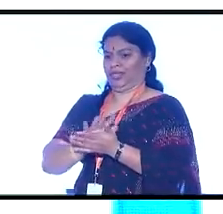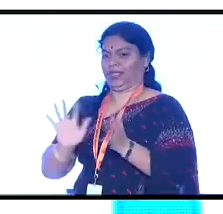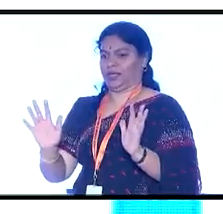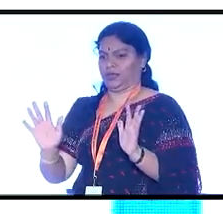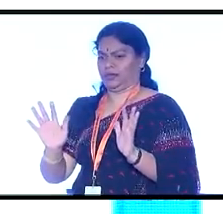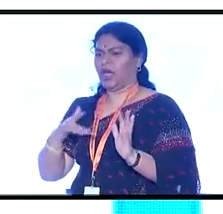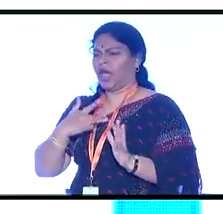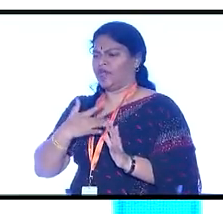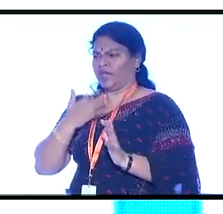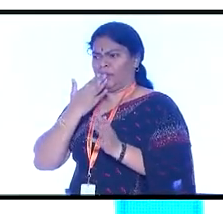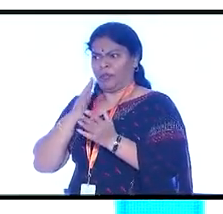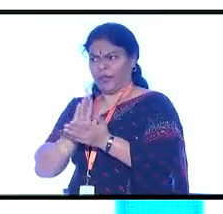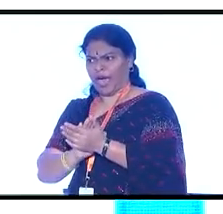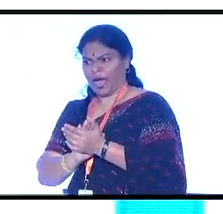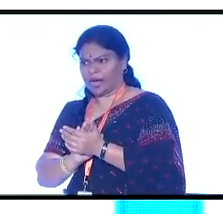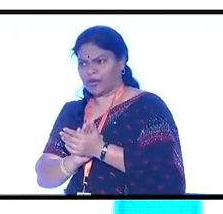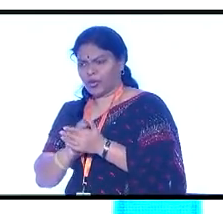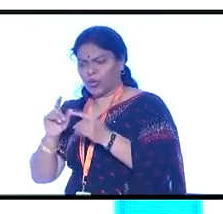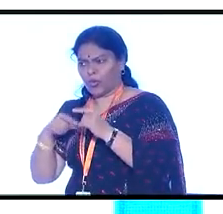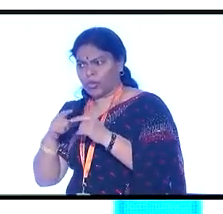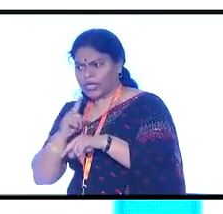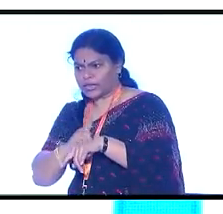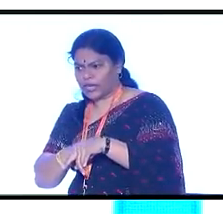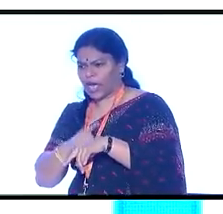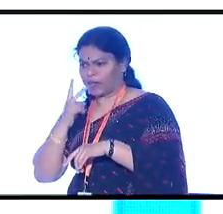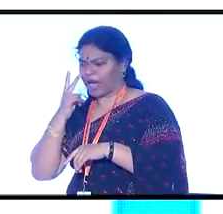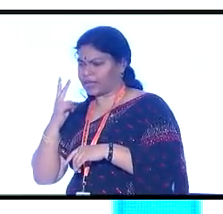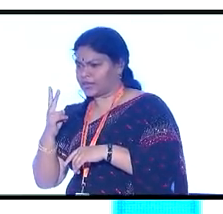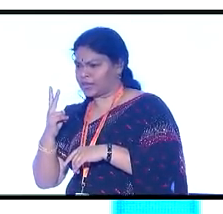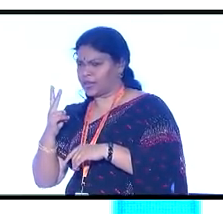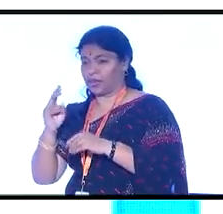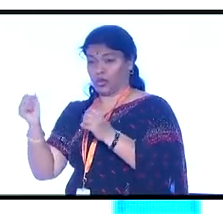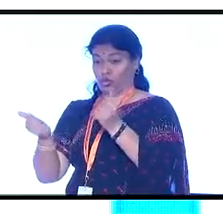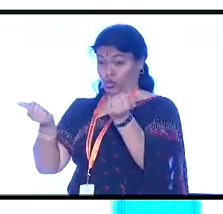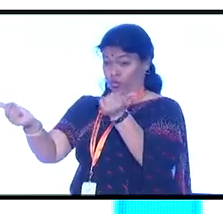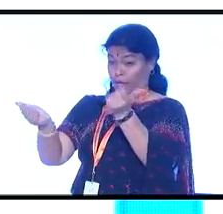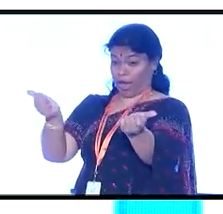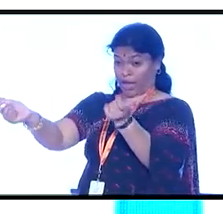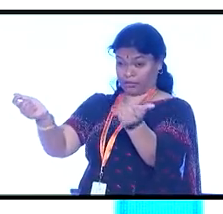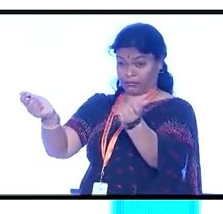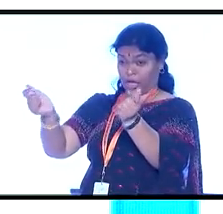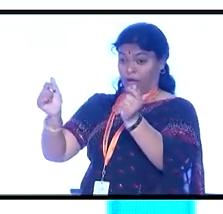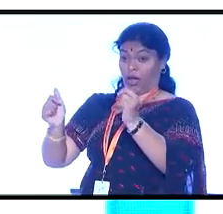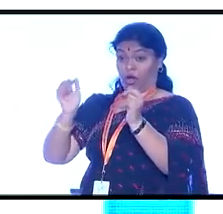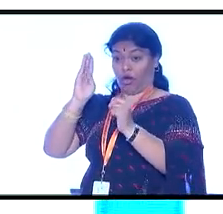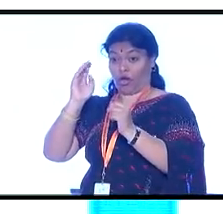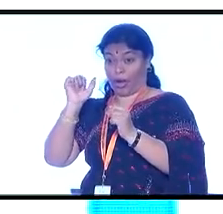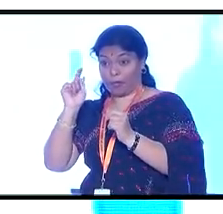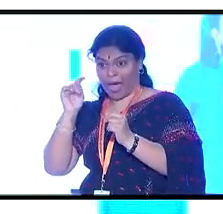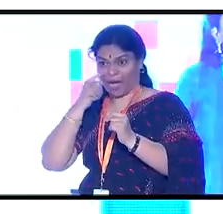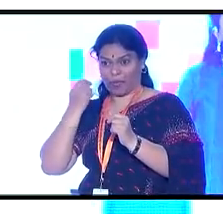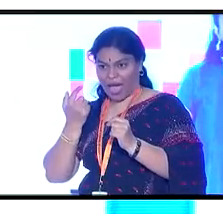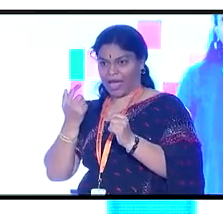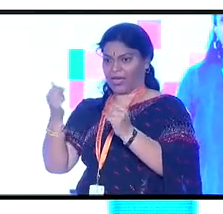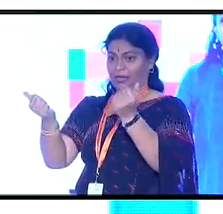very badass in it. It's the moment where I feel Wonder Woman meets Superman meets Batman. That's my moment in